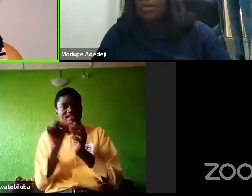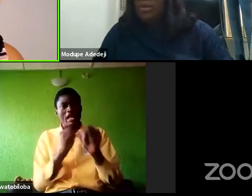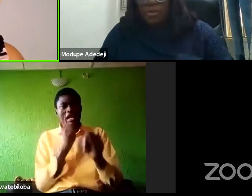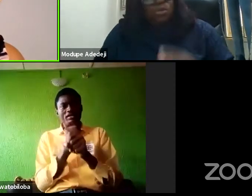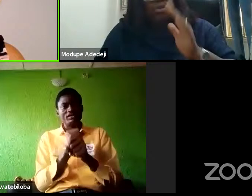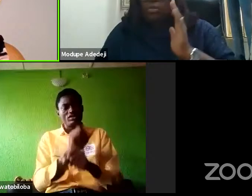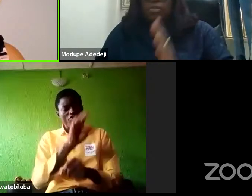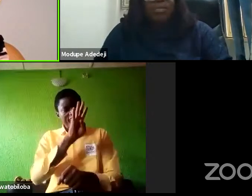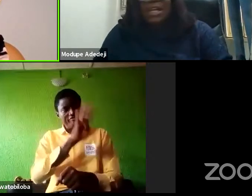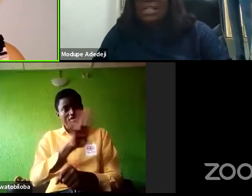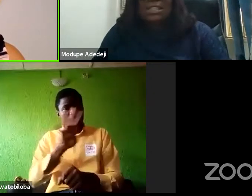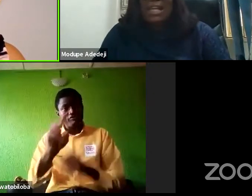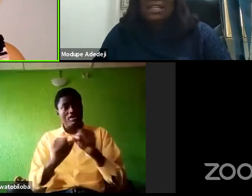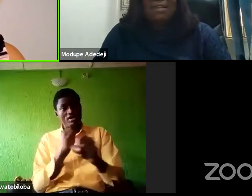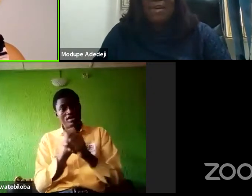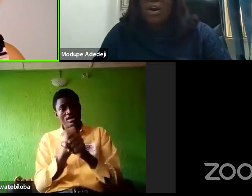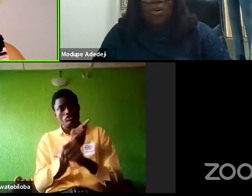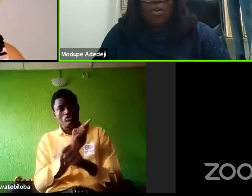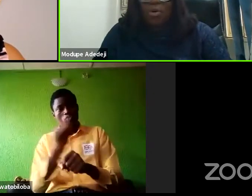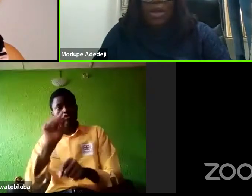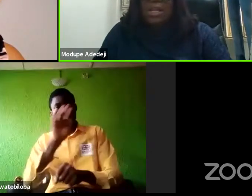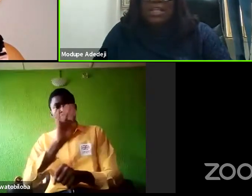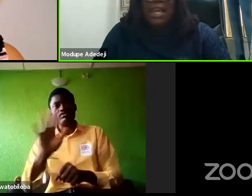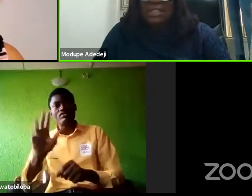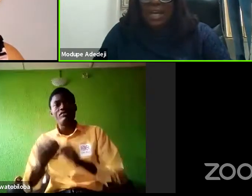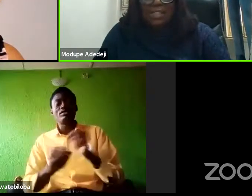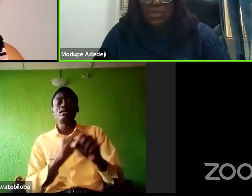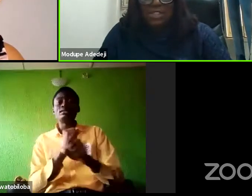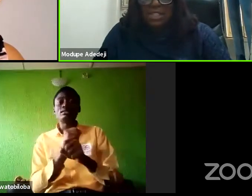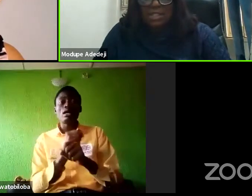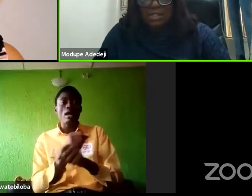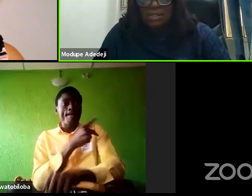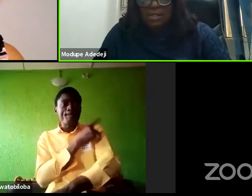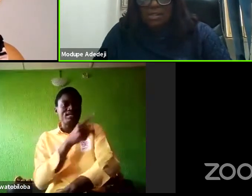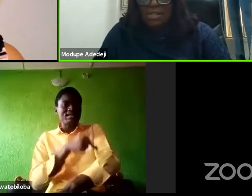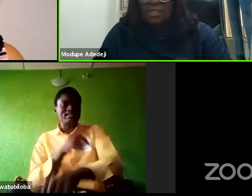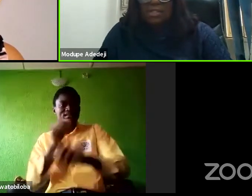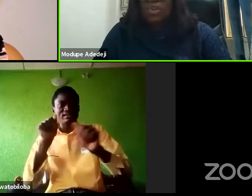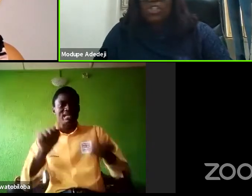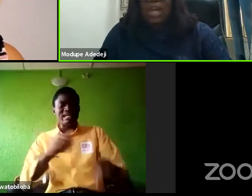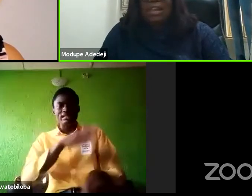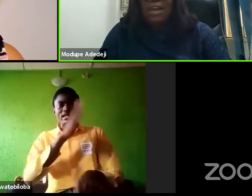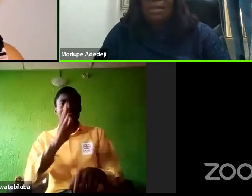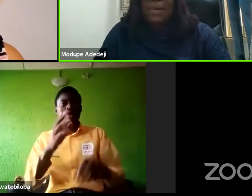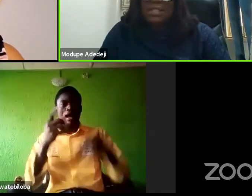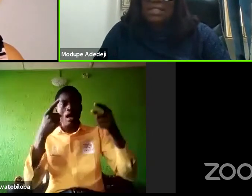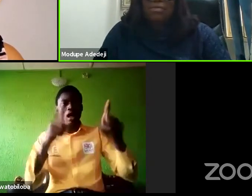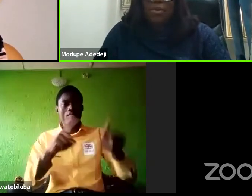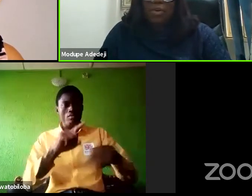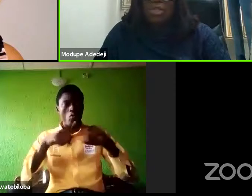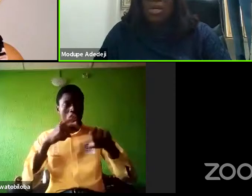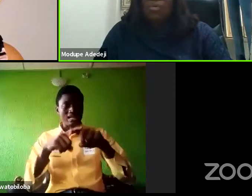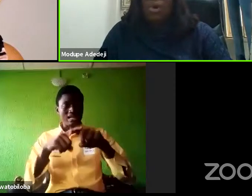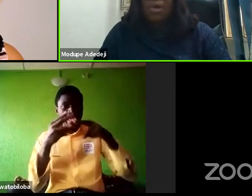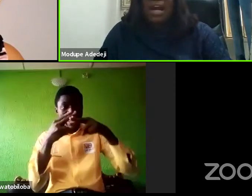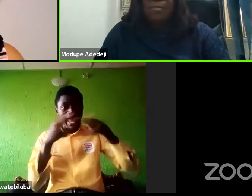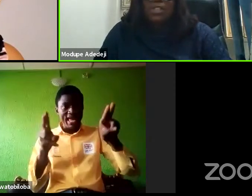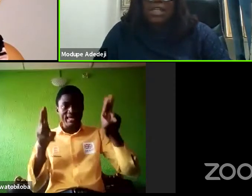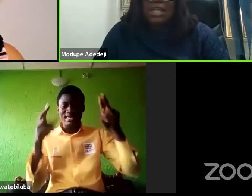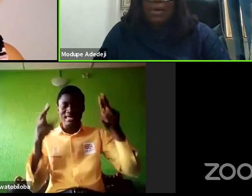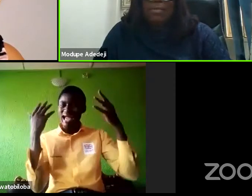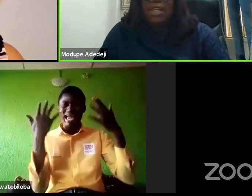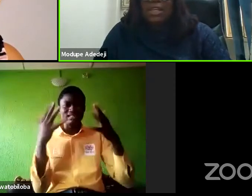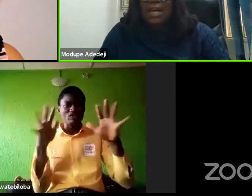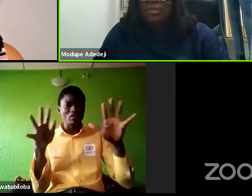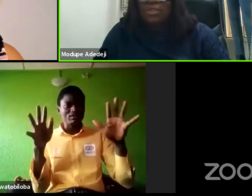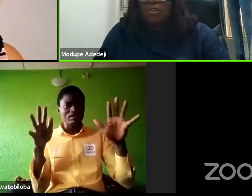55. So pregnancy can never occur when the eggs are exhausted. So it's usually very pathetic for us when we have